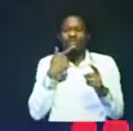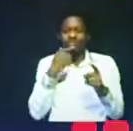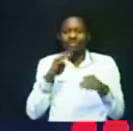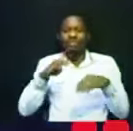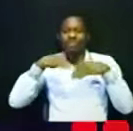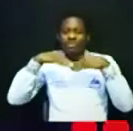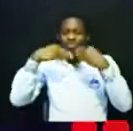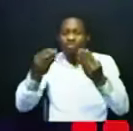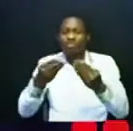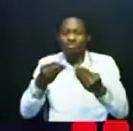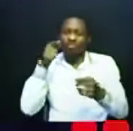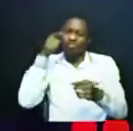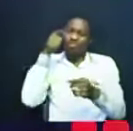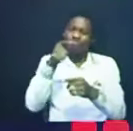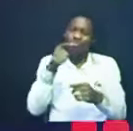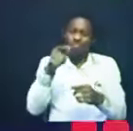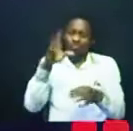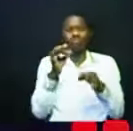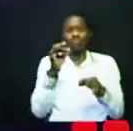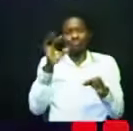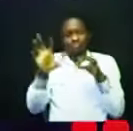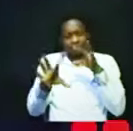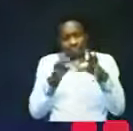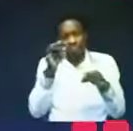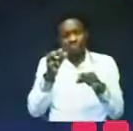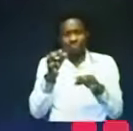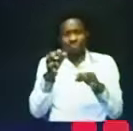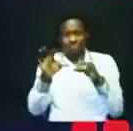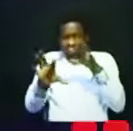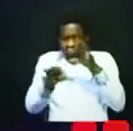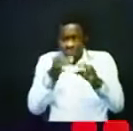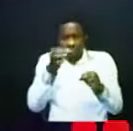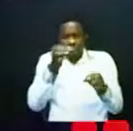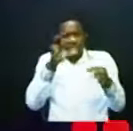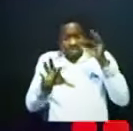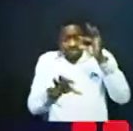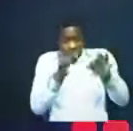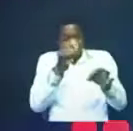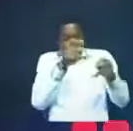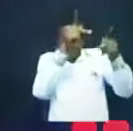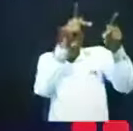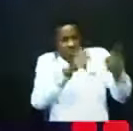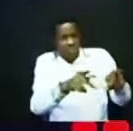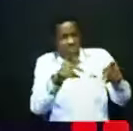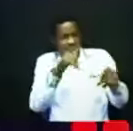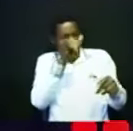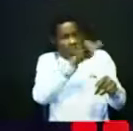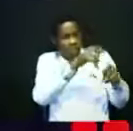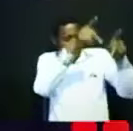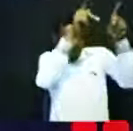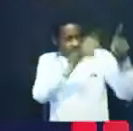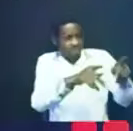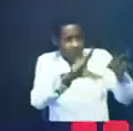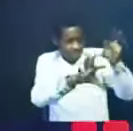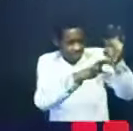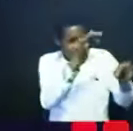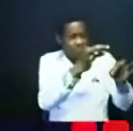there is capital S, so that the wisdom that the Spirit gives, and